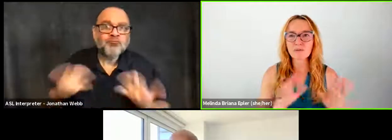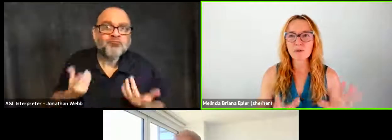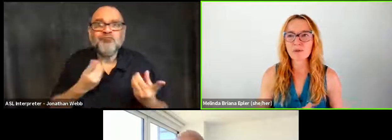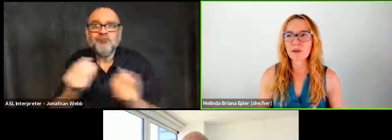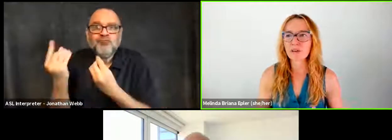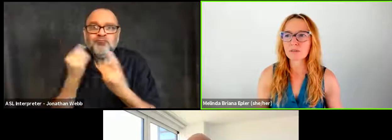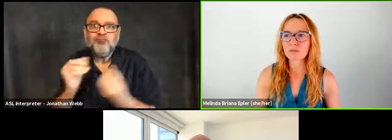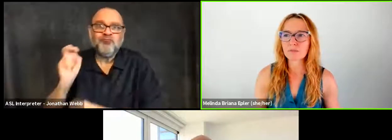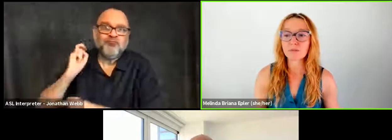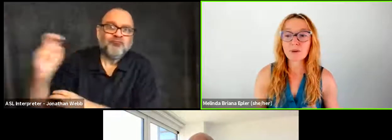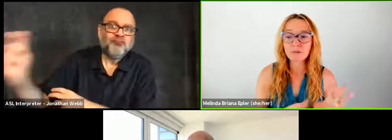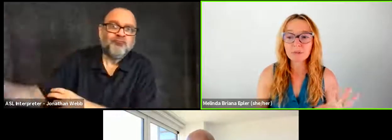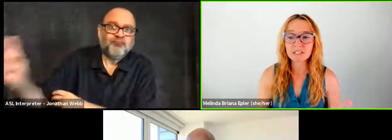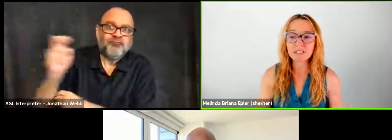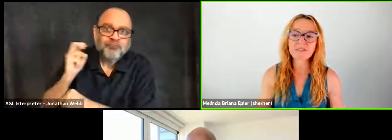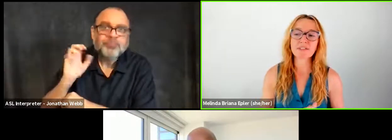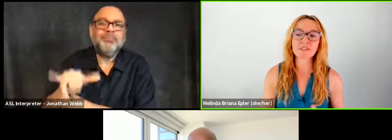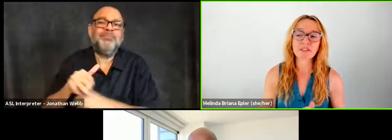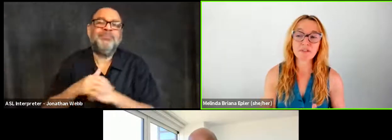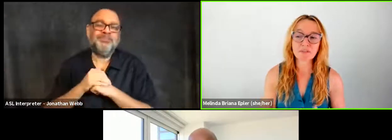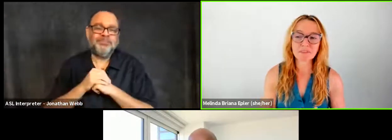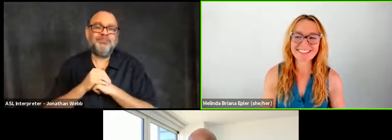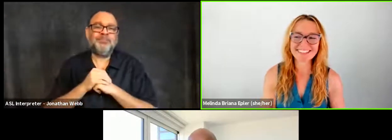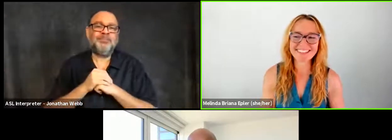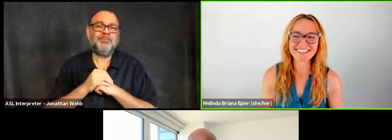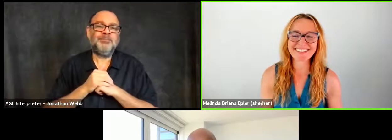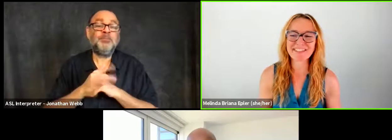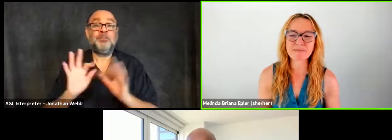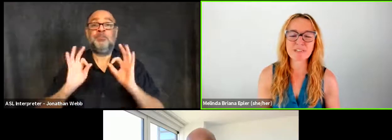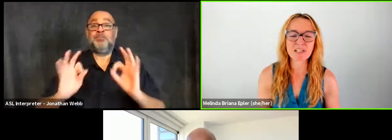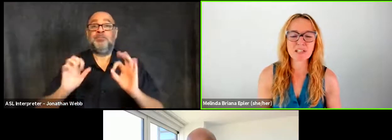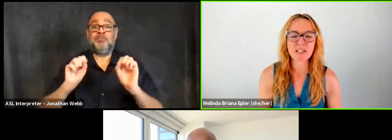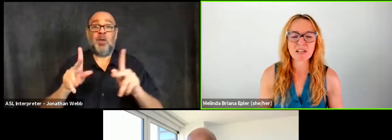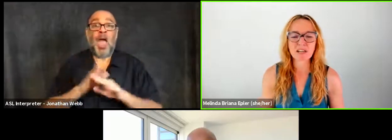so before everybody leaves, I have an announcement.